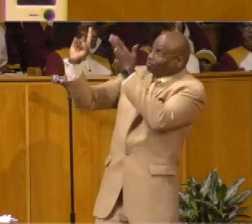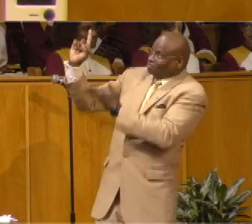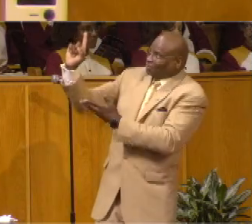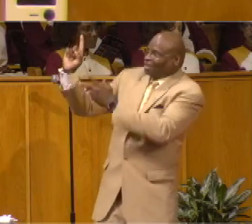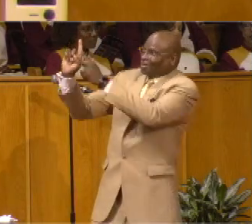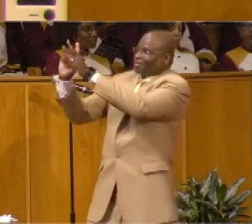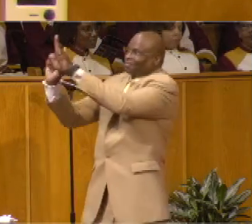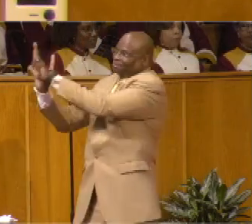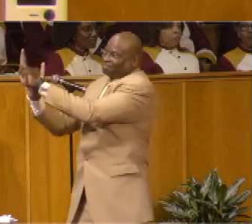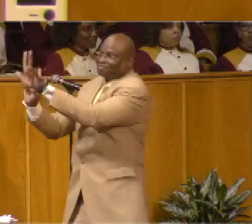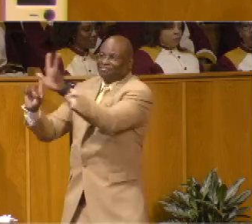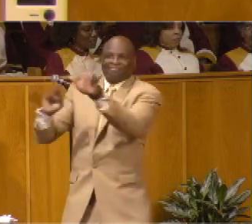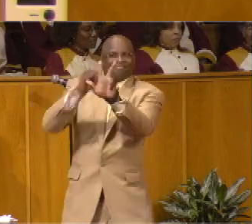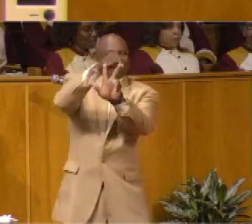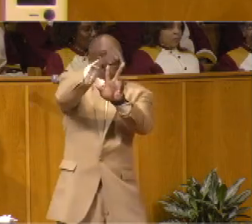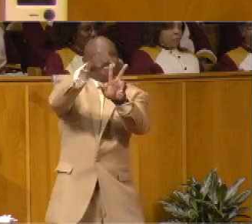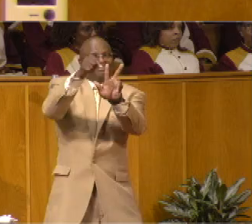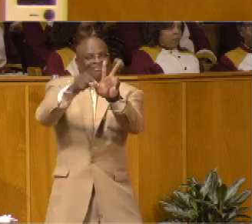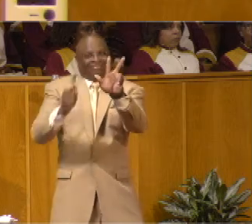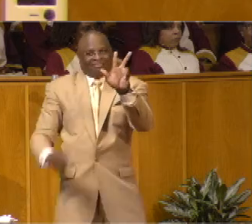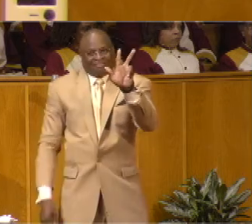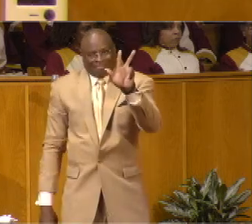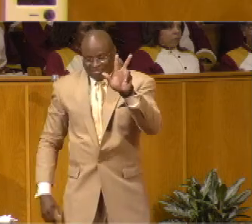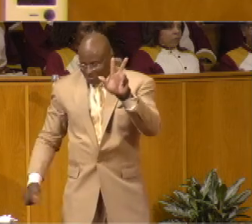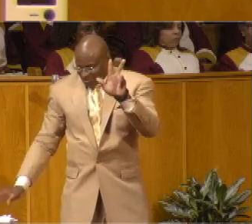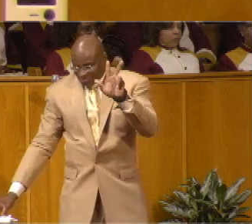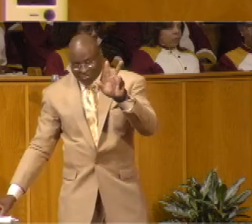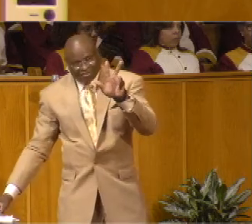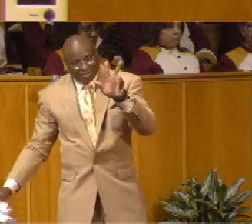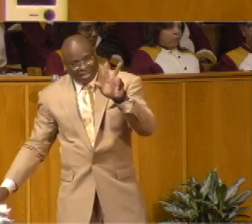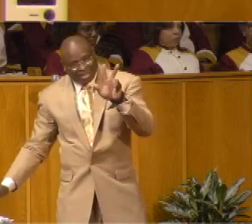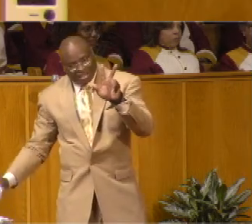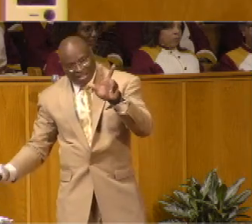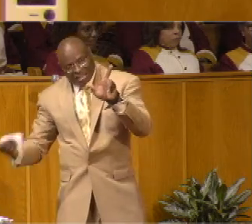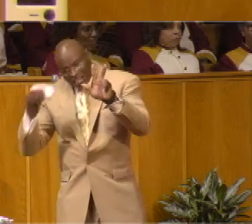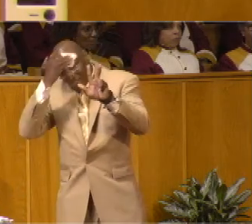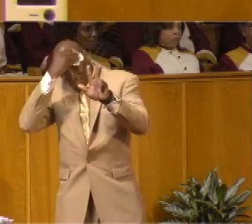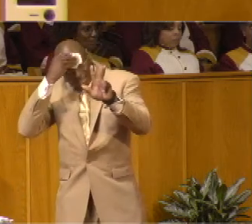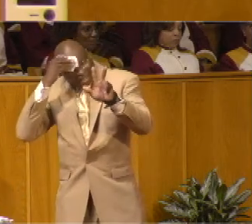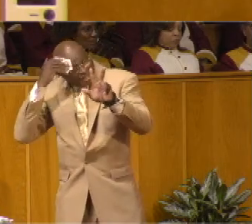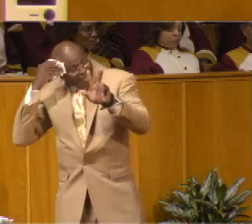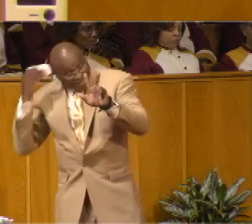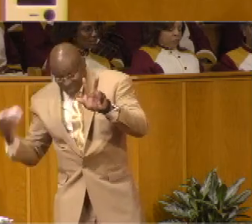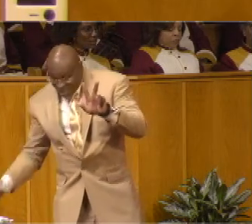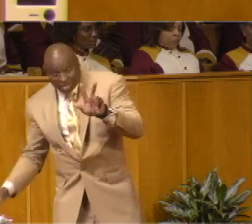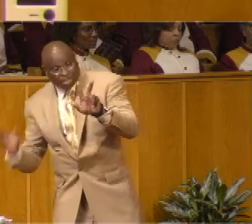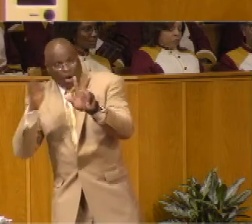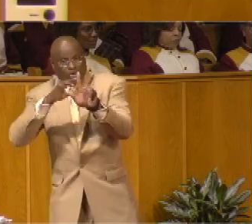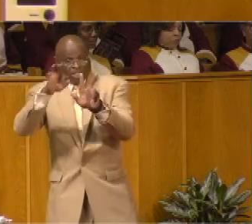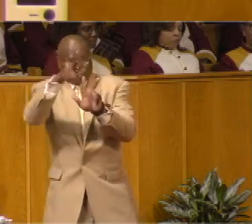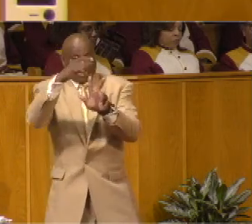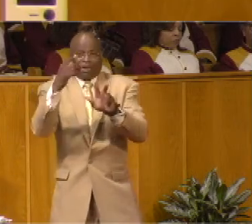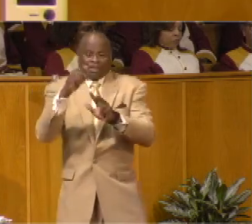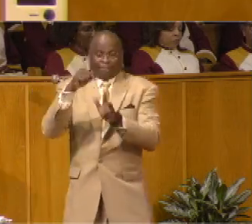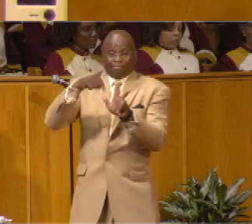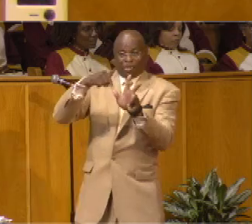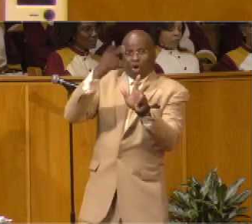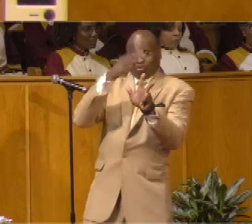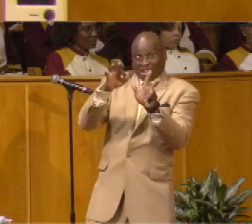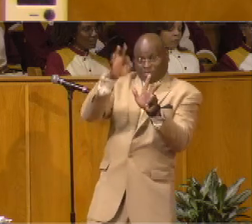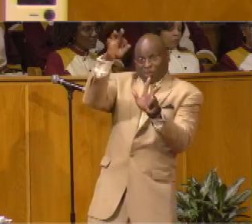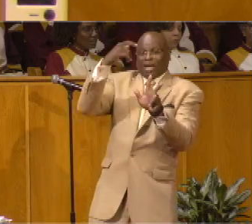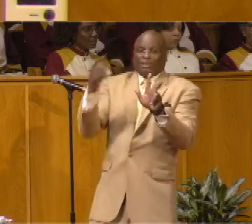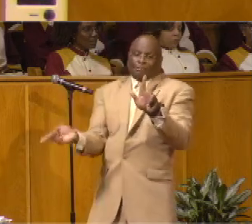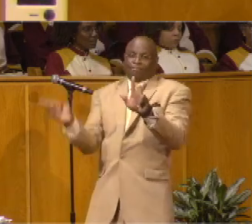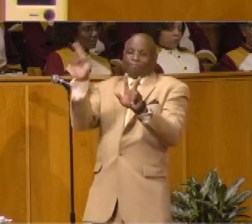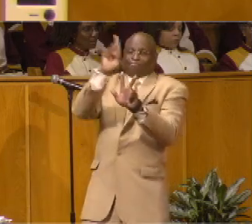in three manifestations. And since the Holy Spirit shares the same